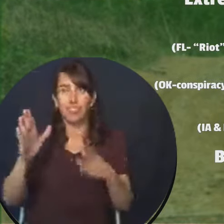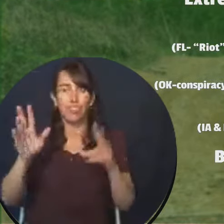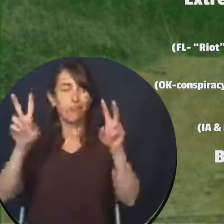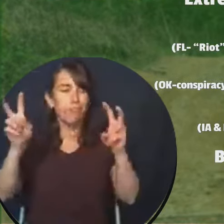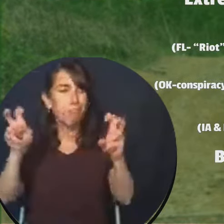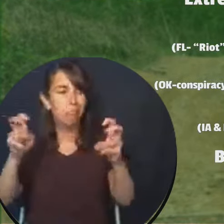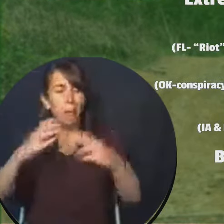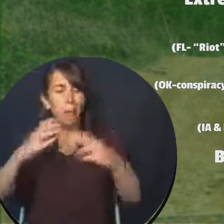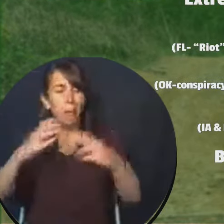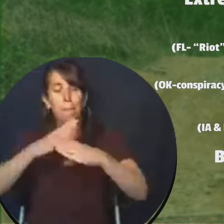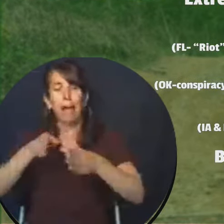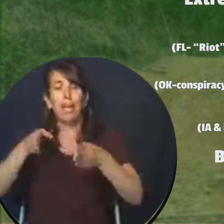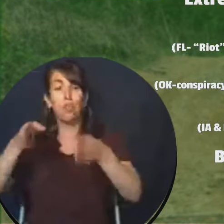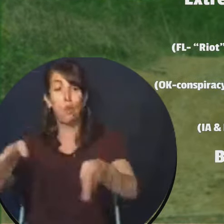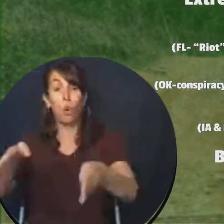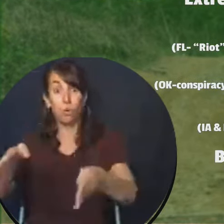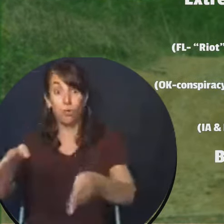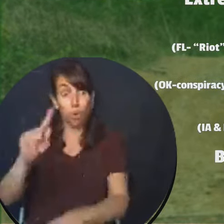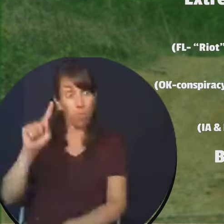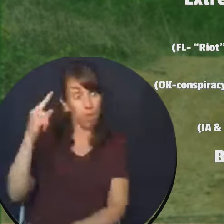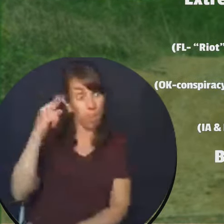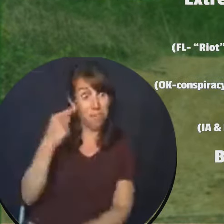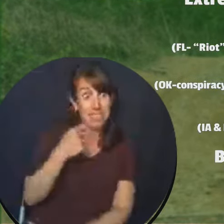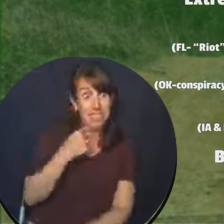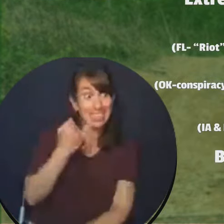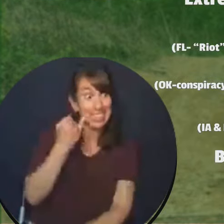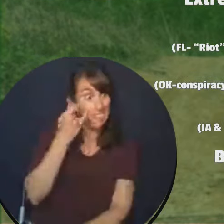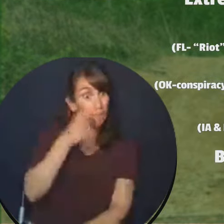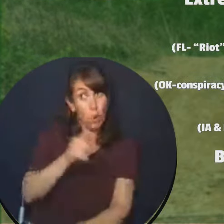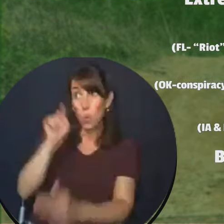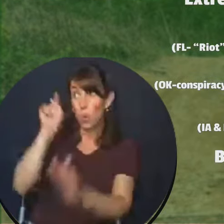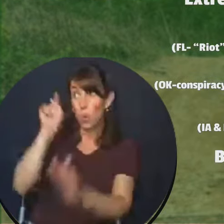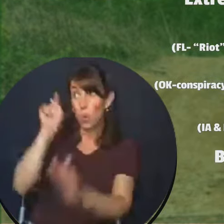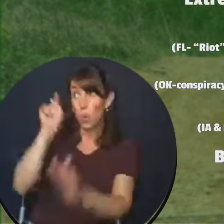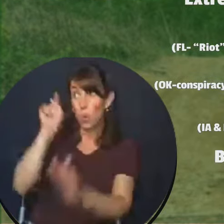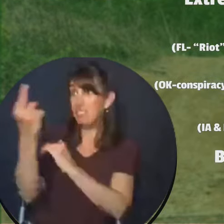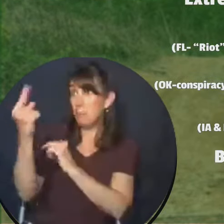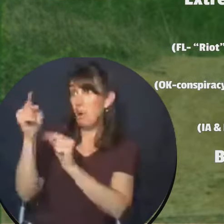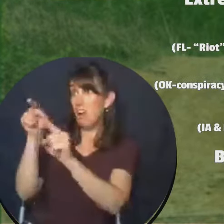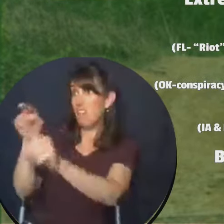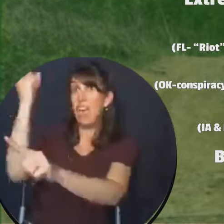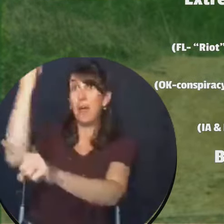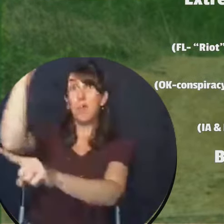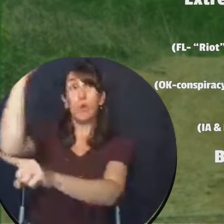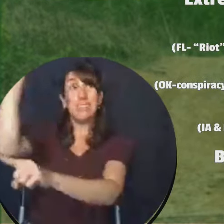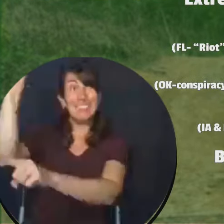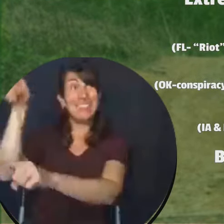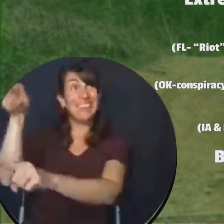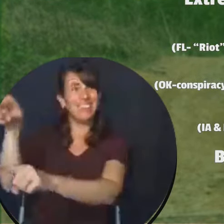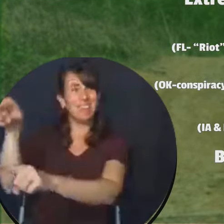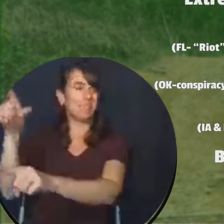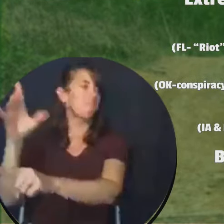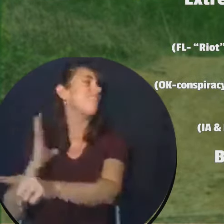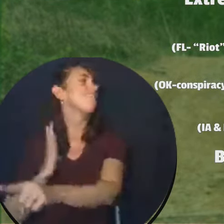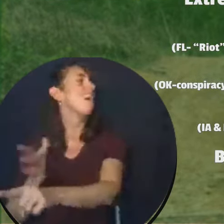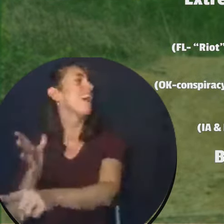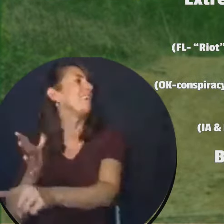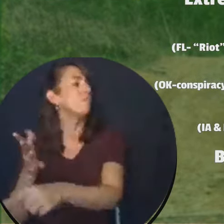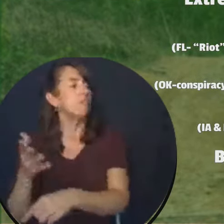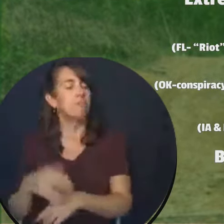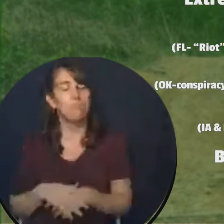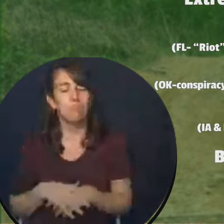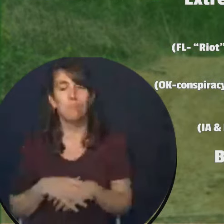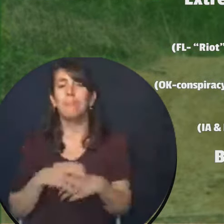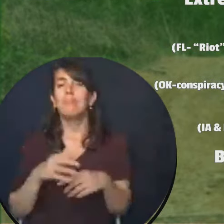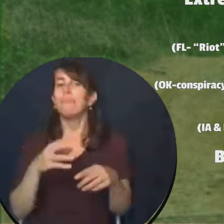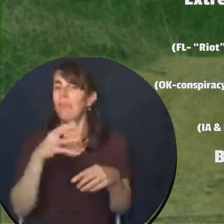the government saying, if you kill someone while they are protesting, that's fine. And then there's just broad and political